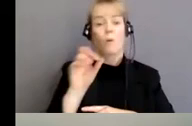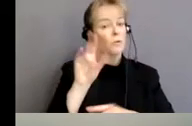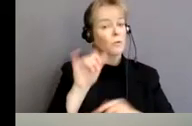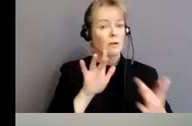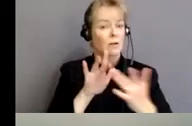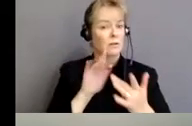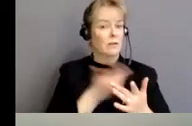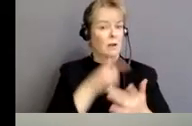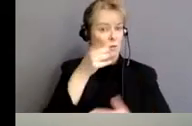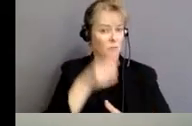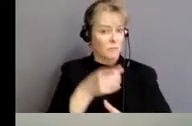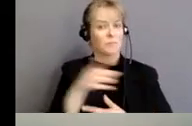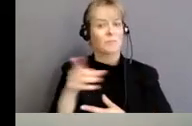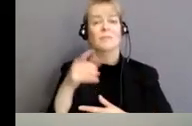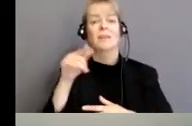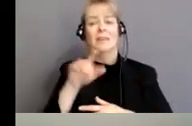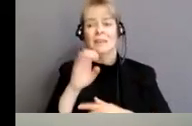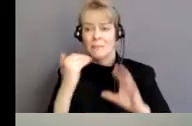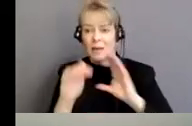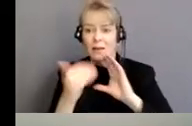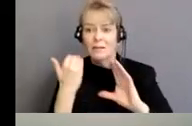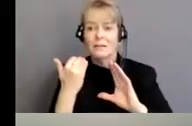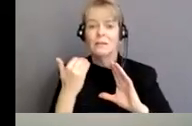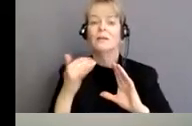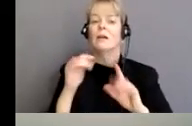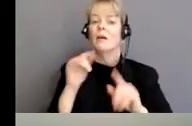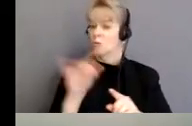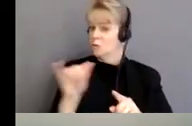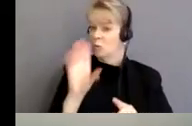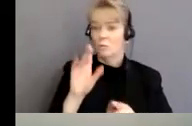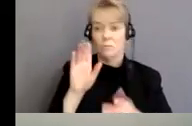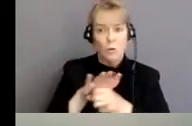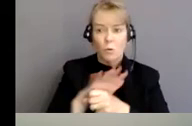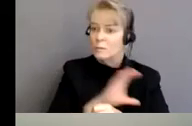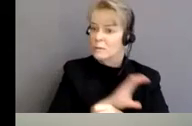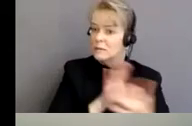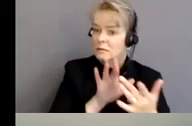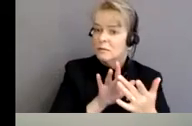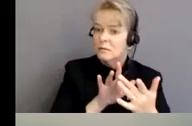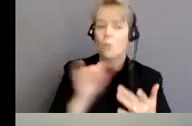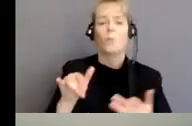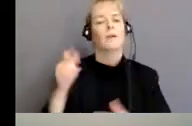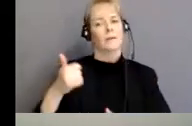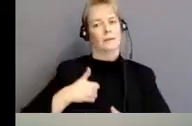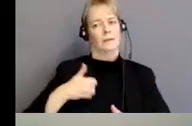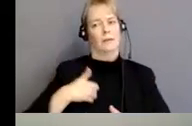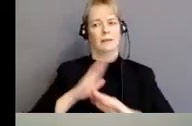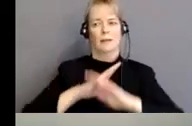online after the presentation. You can contact your local police as well, or the Canadian Anti-Fraud Center at